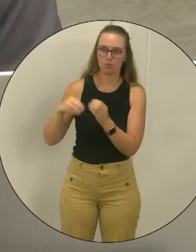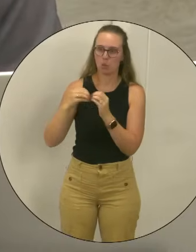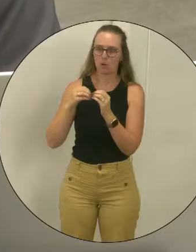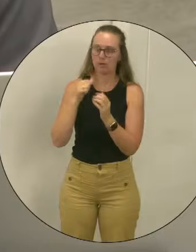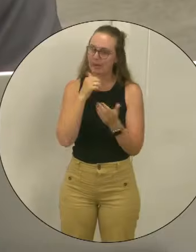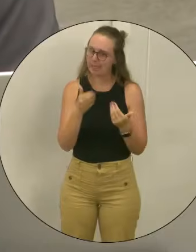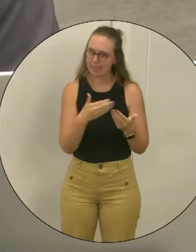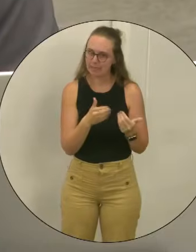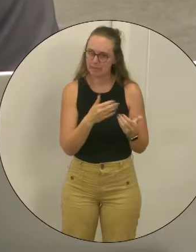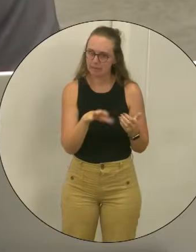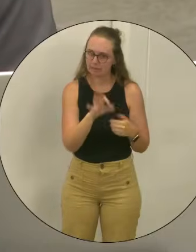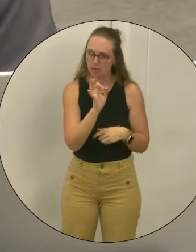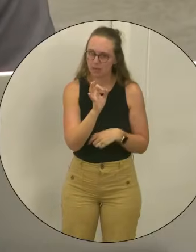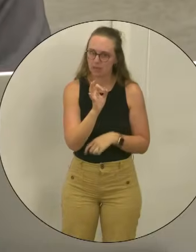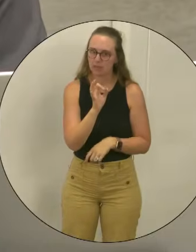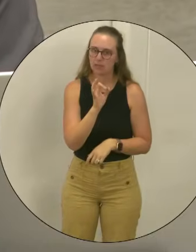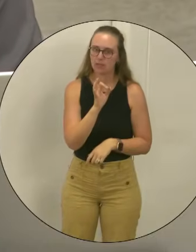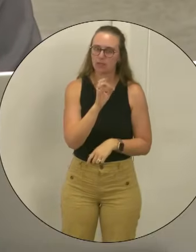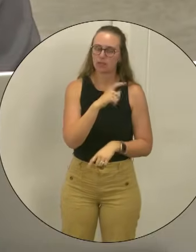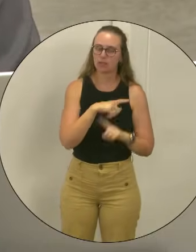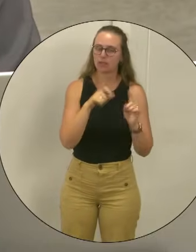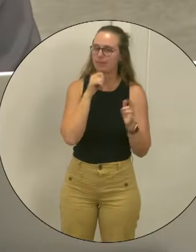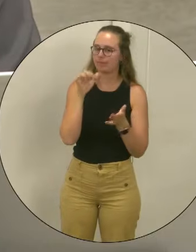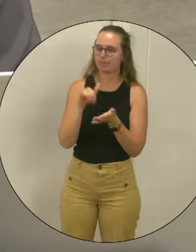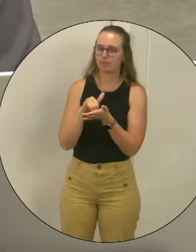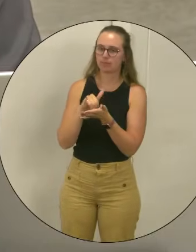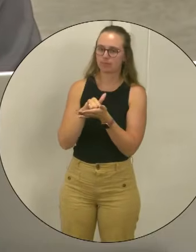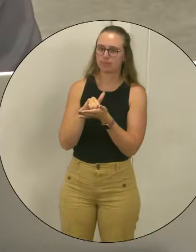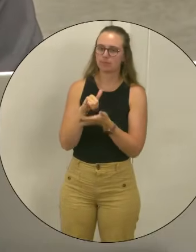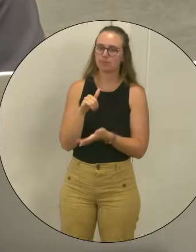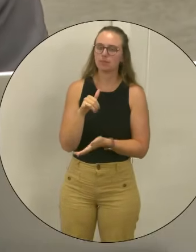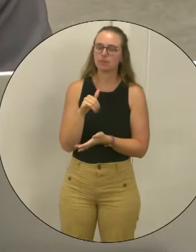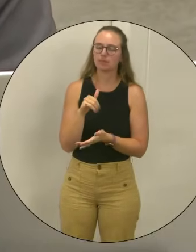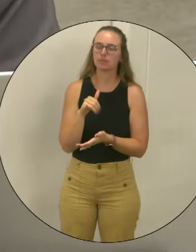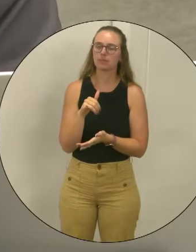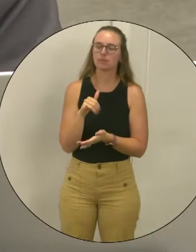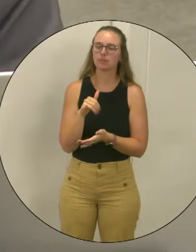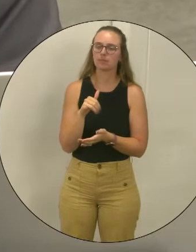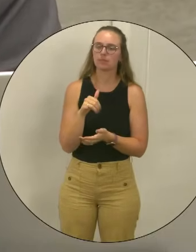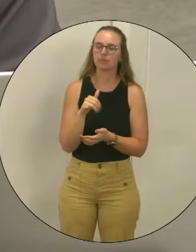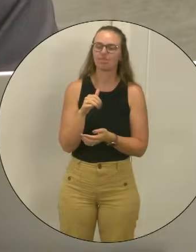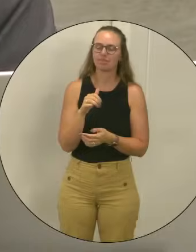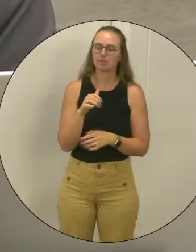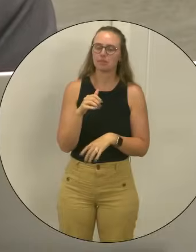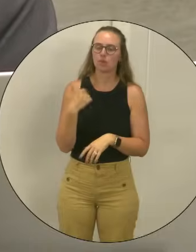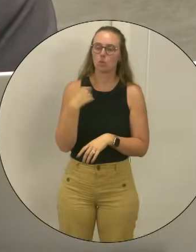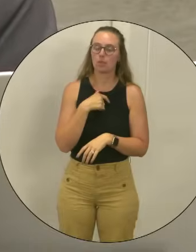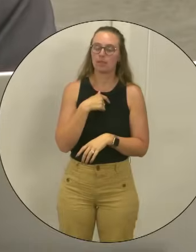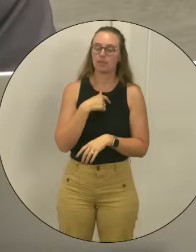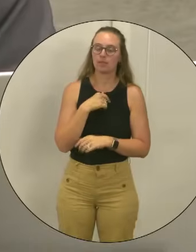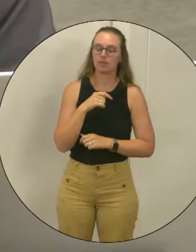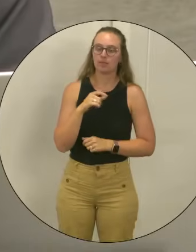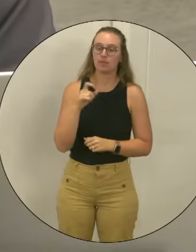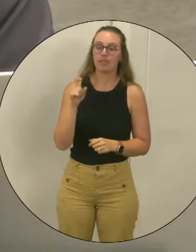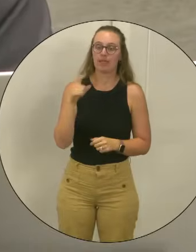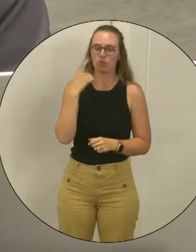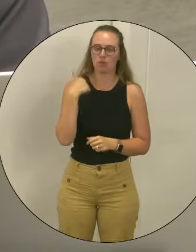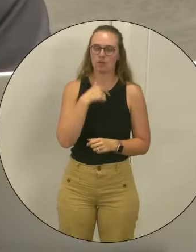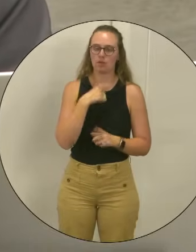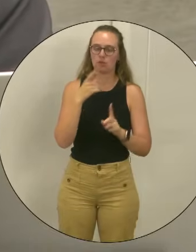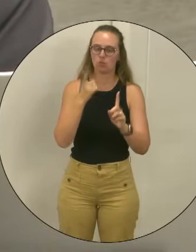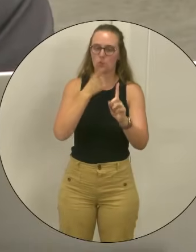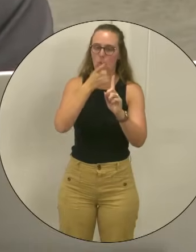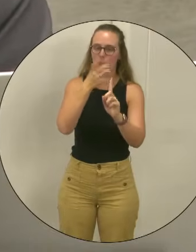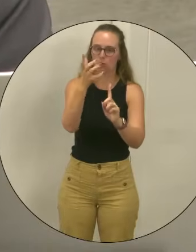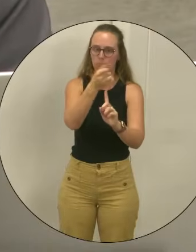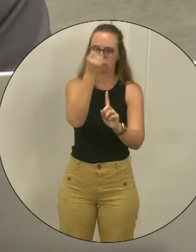not easy to come by, but it's not impossible to get. And so I think if that is the thing that we need in order for us to reach the goals